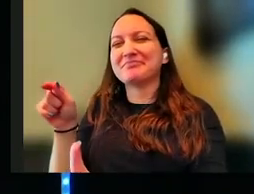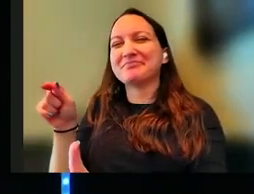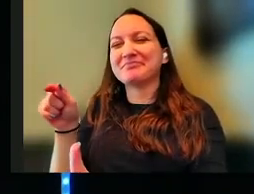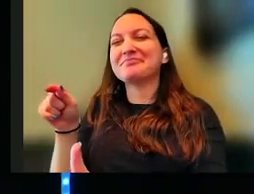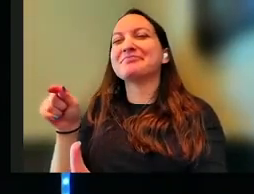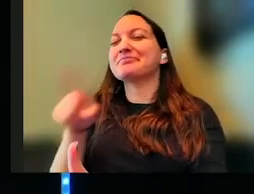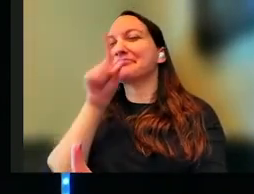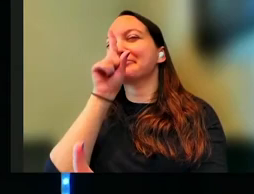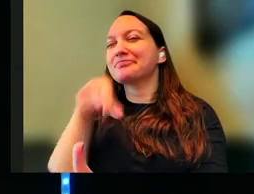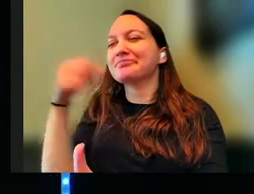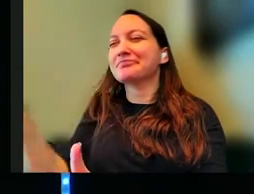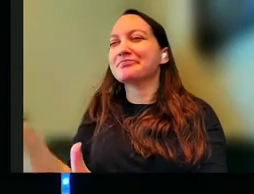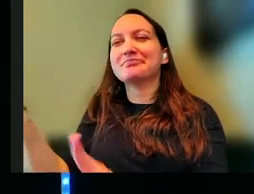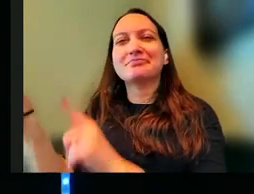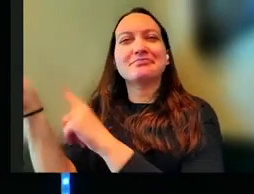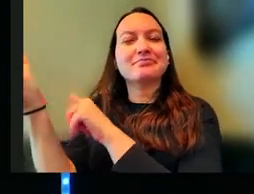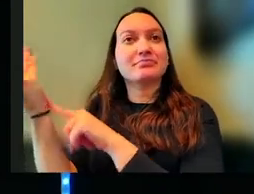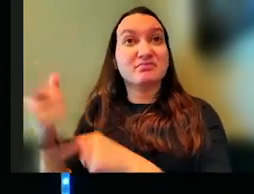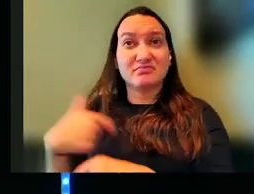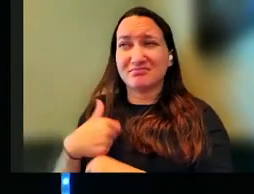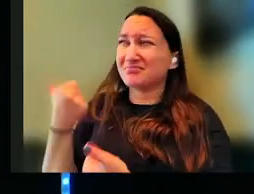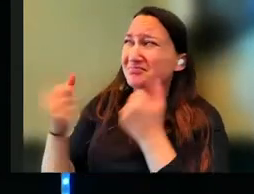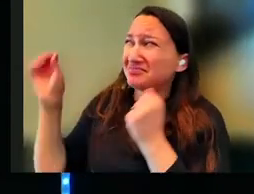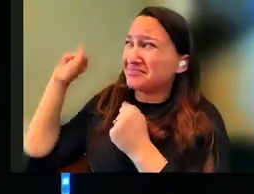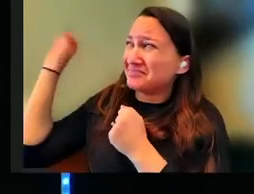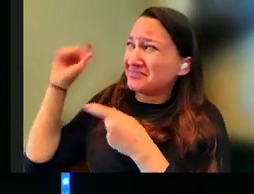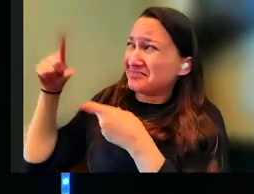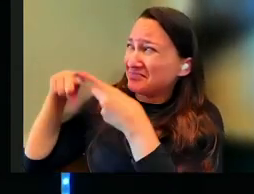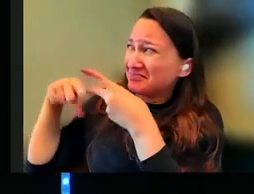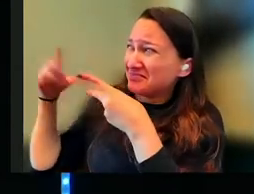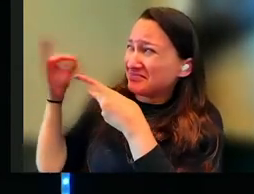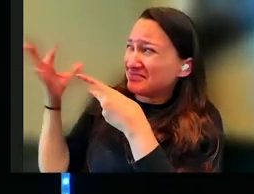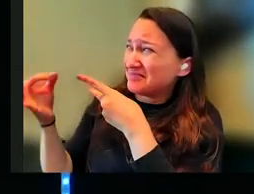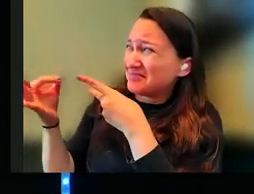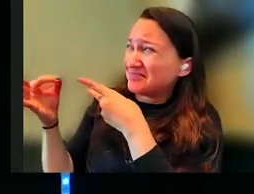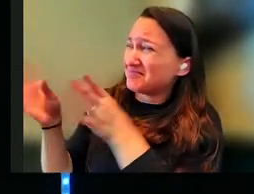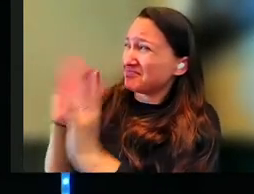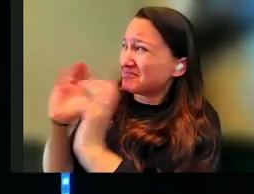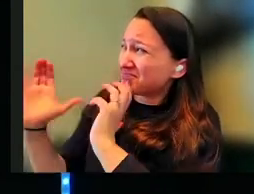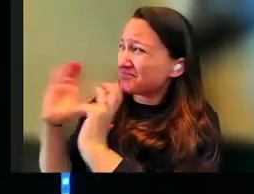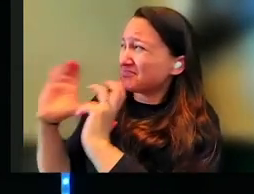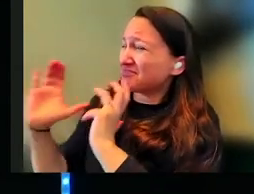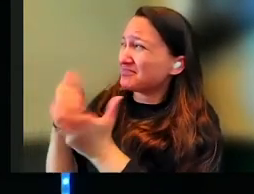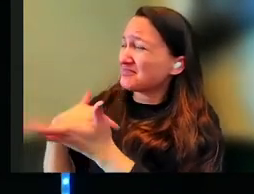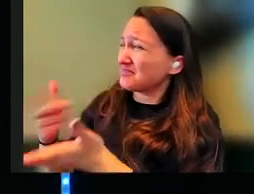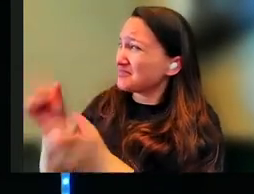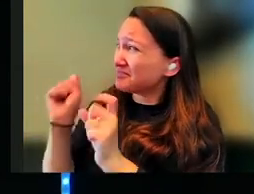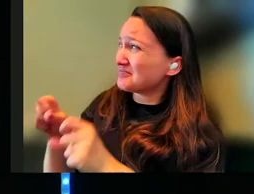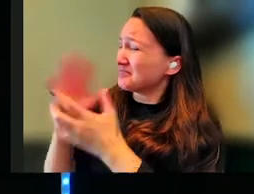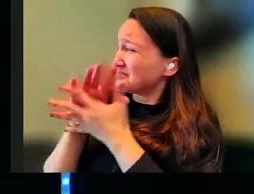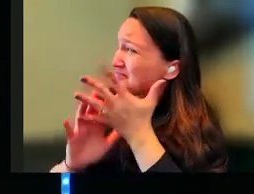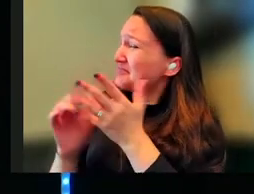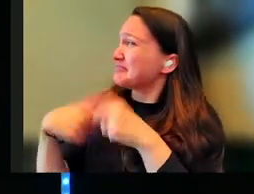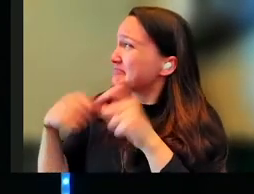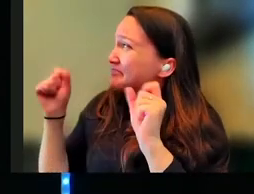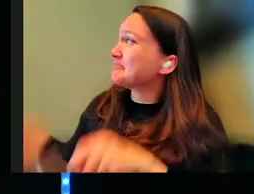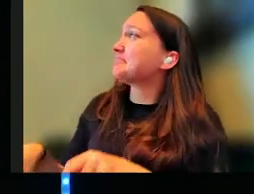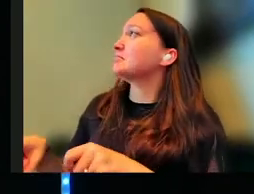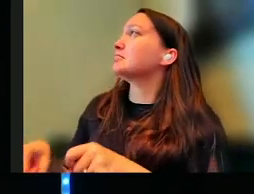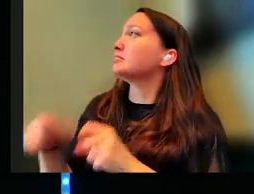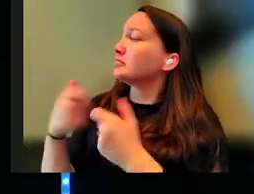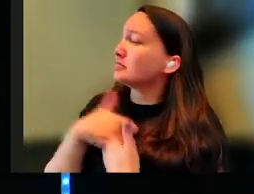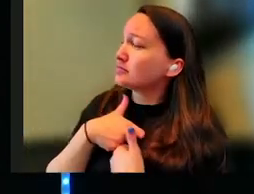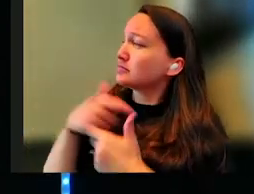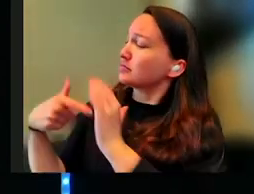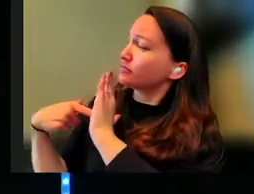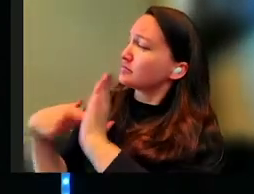your answer to your question of God. Do I do this? Do I do that? Let me give you peace. Let me talk to you in a way that I can, in so many other ways that I can. Let me reveal to you